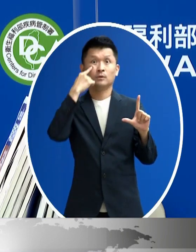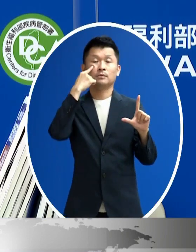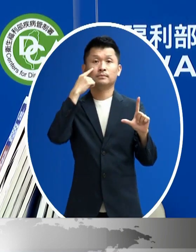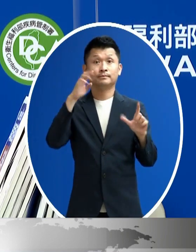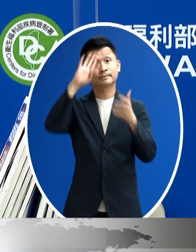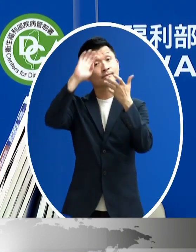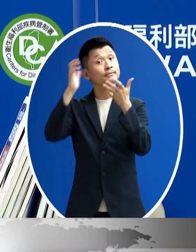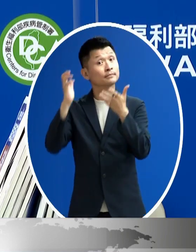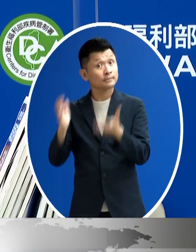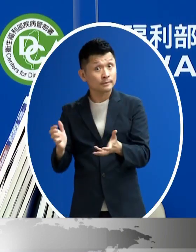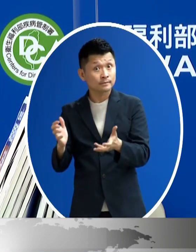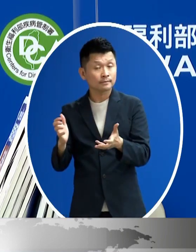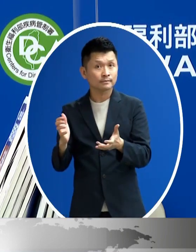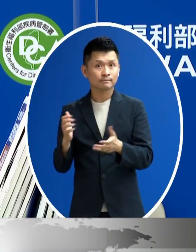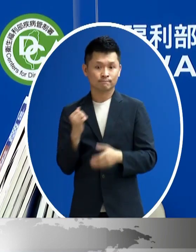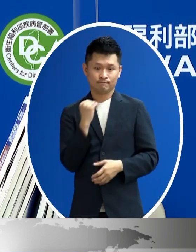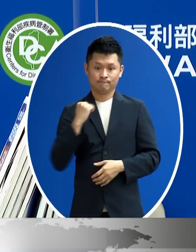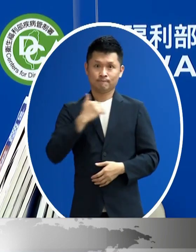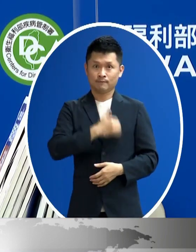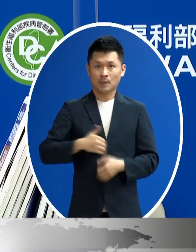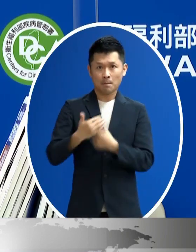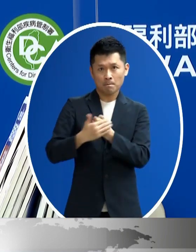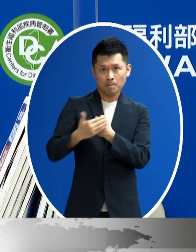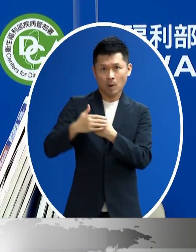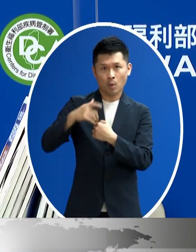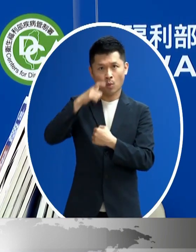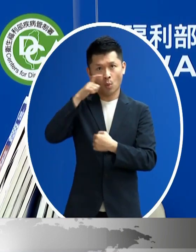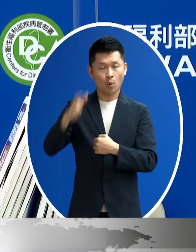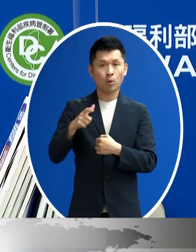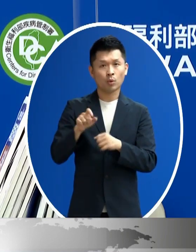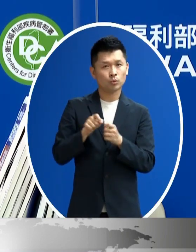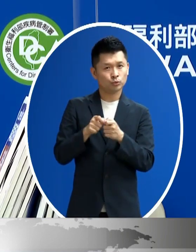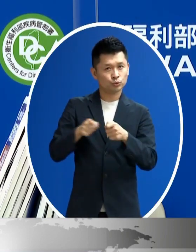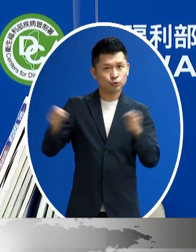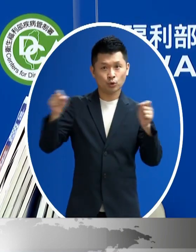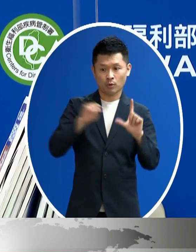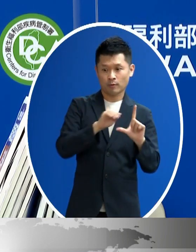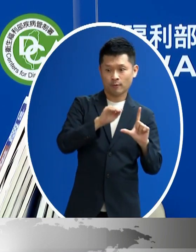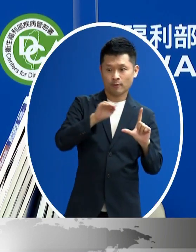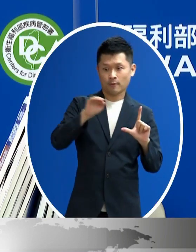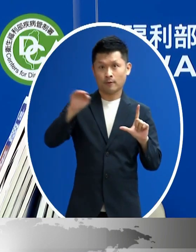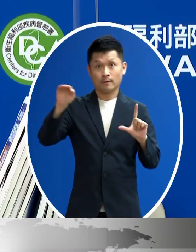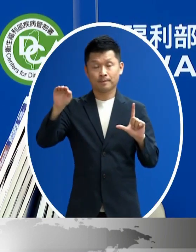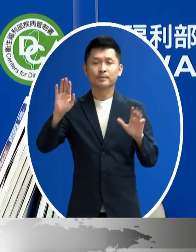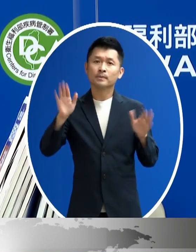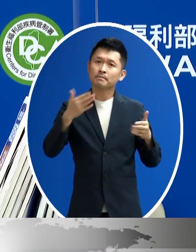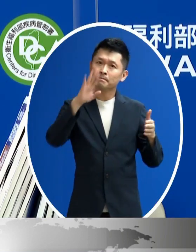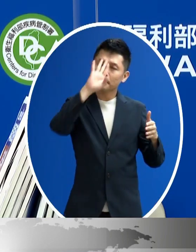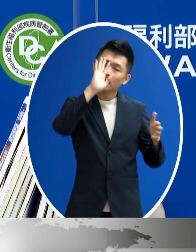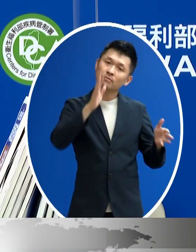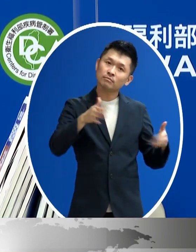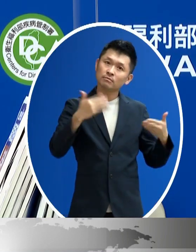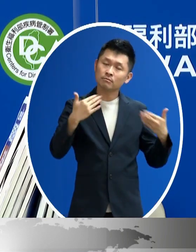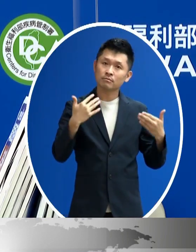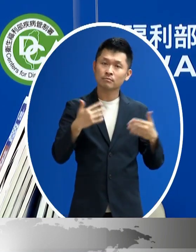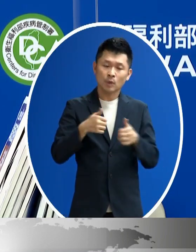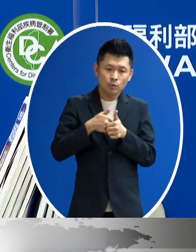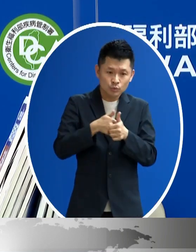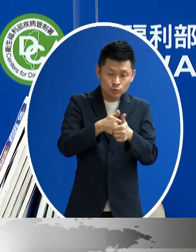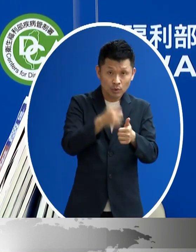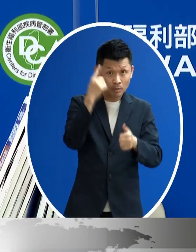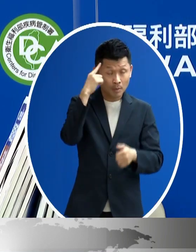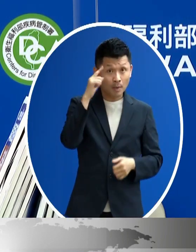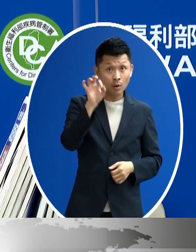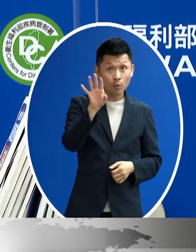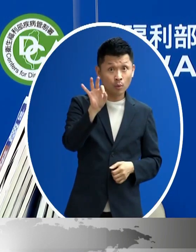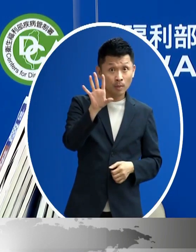stayed higher for a longer period of time. When mild cases were tracked for 500 days, their immunity dropped to 30%. If they had